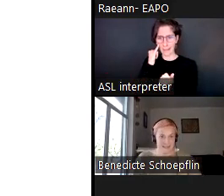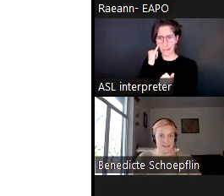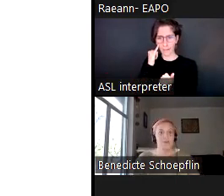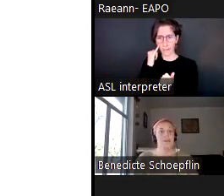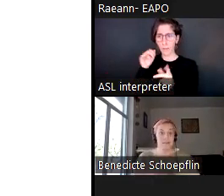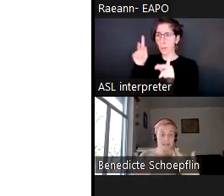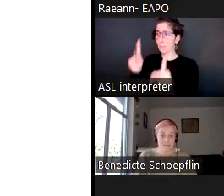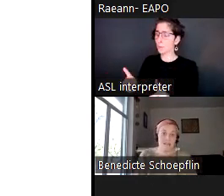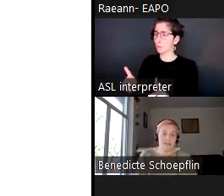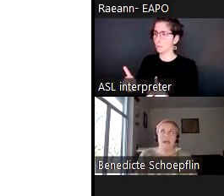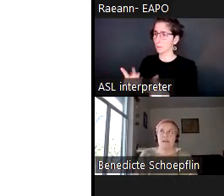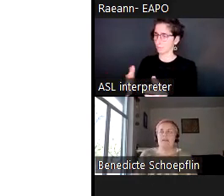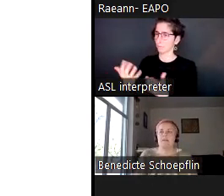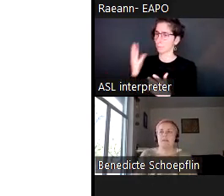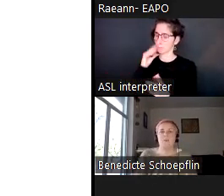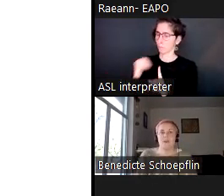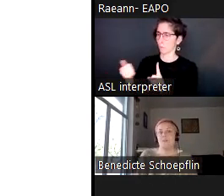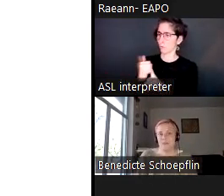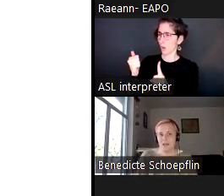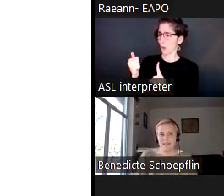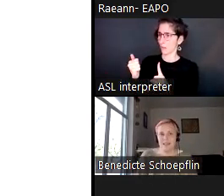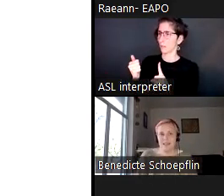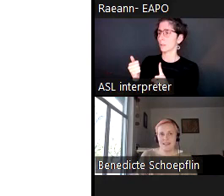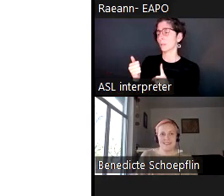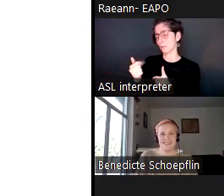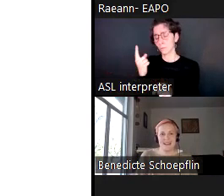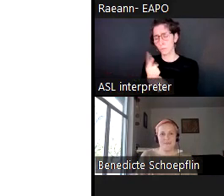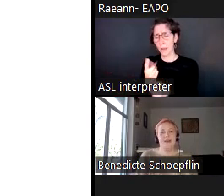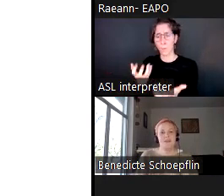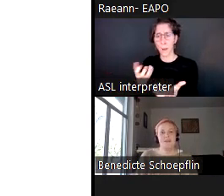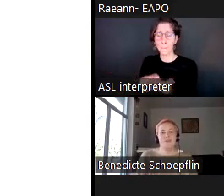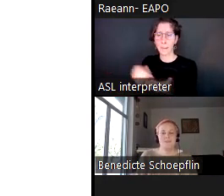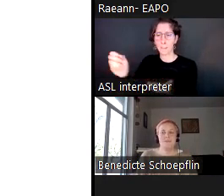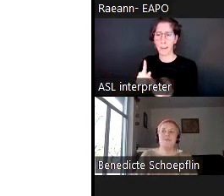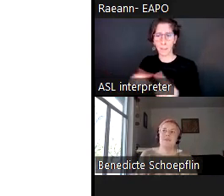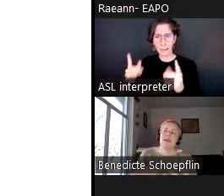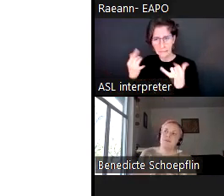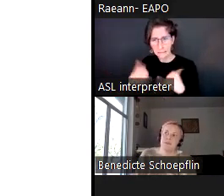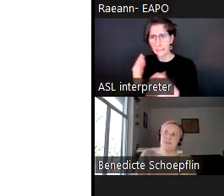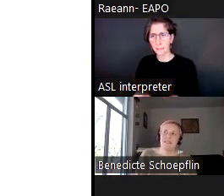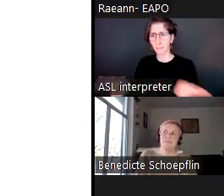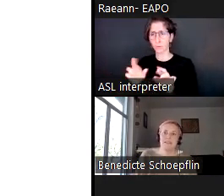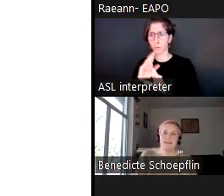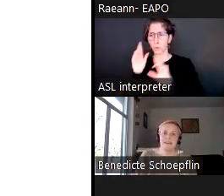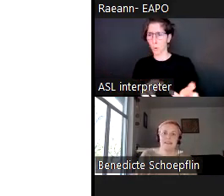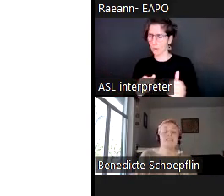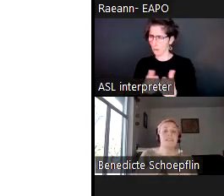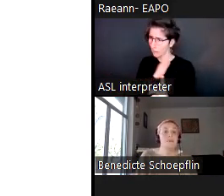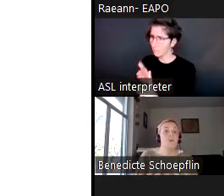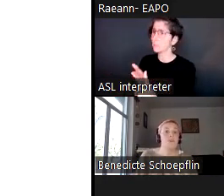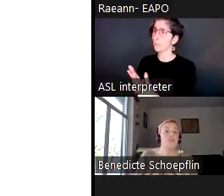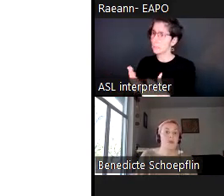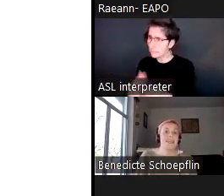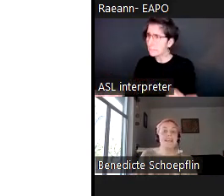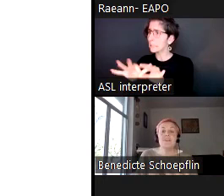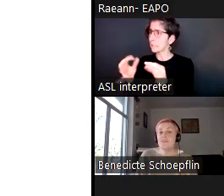that? You know, yes, I can understand wanting your money back, but how do you kind of convince somebody that it's still